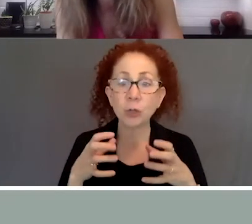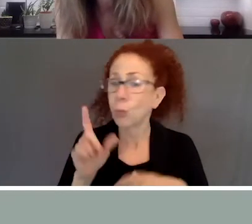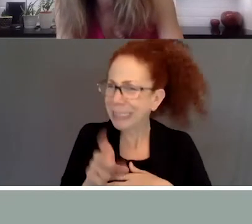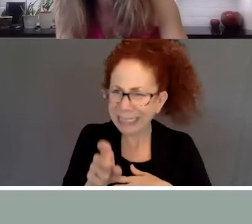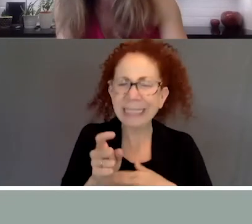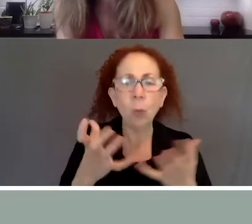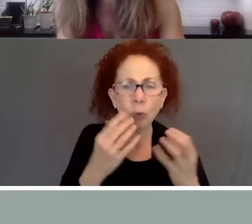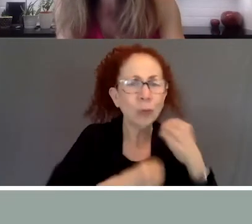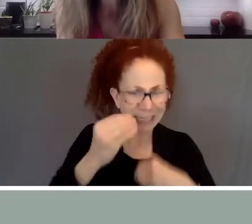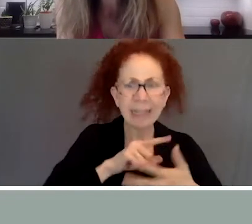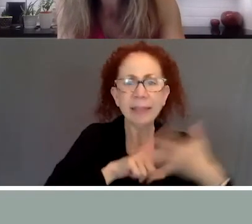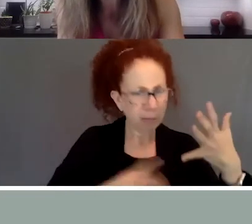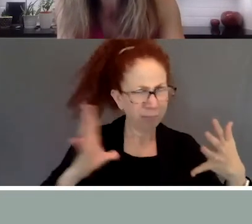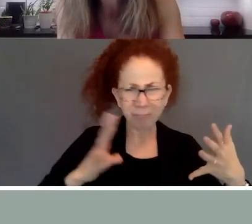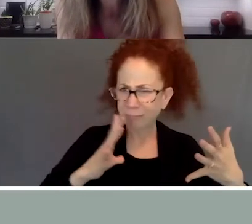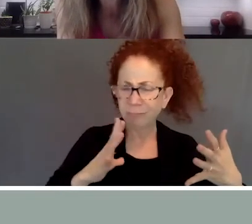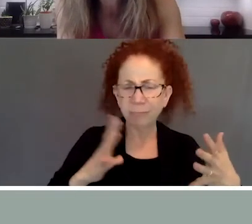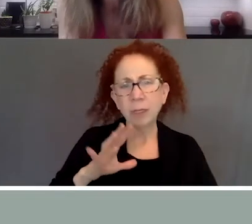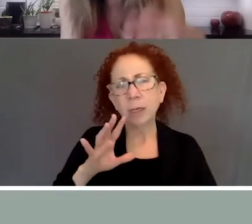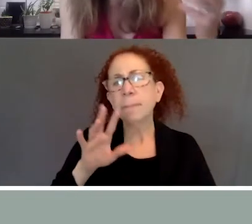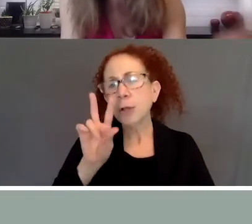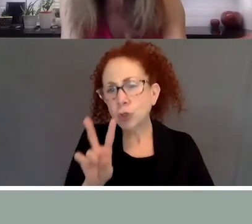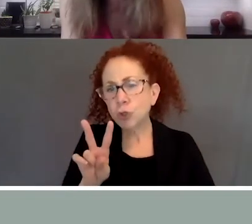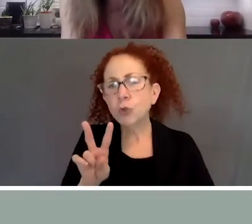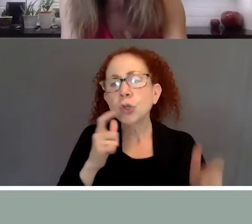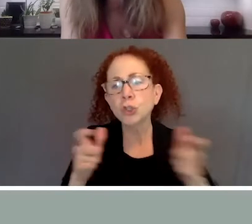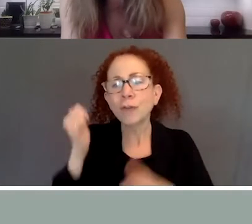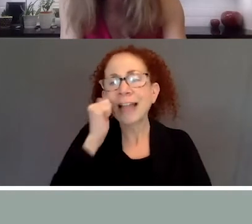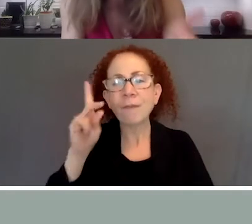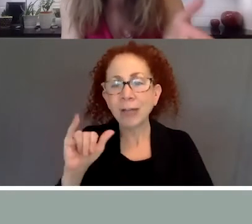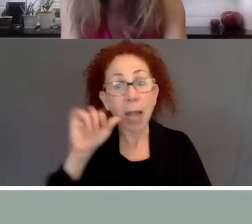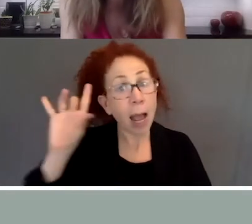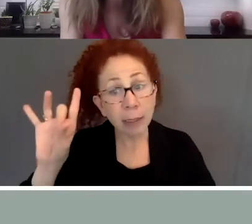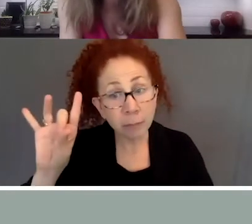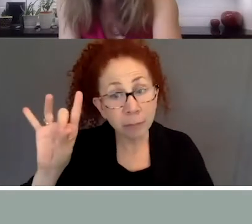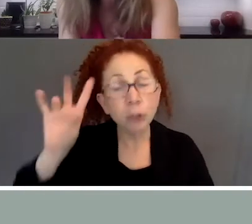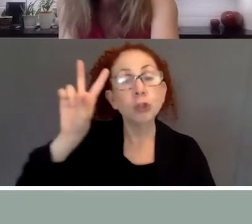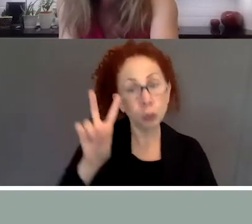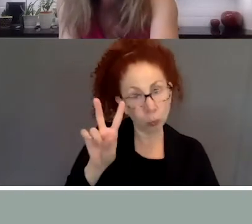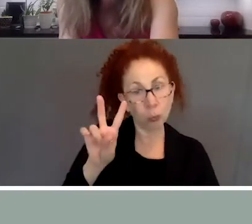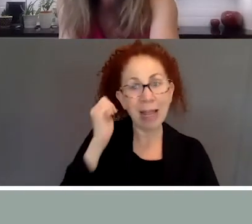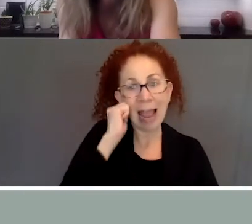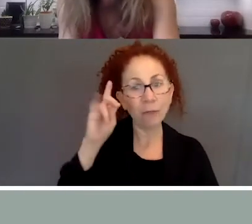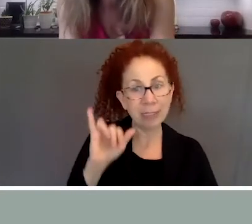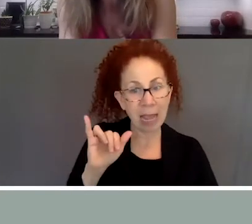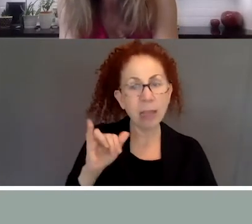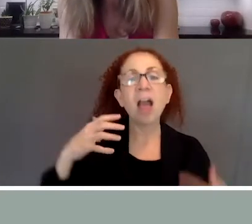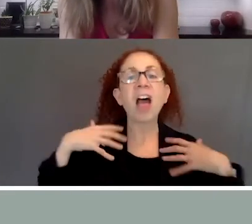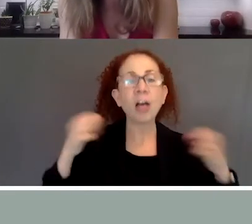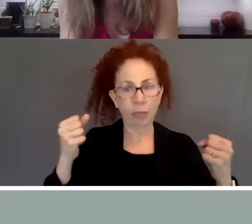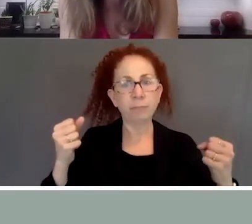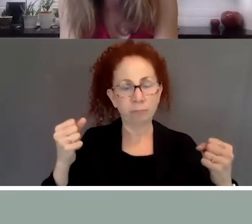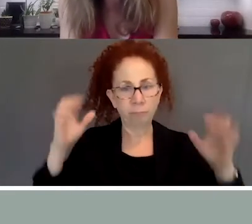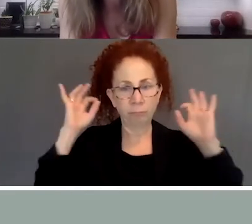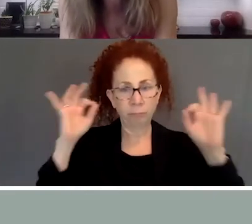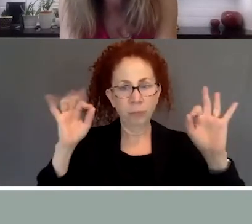eating these foods, and we want about 2 servings a day. We don't need 8 servings a day. We want about 2, and that is a very healthy amount